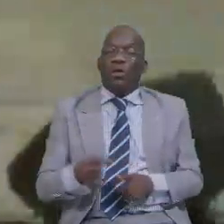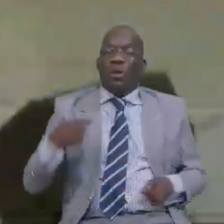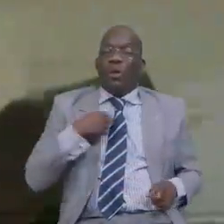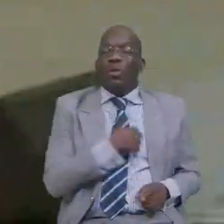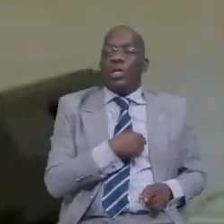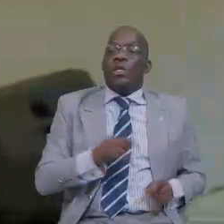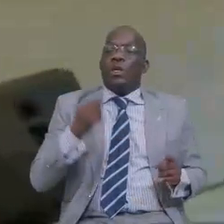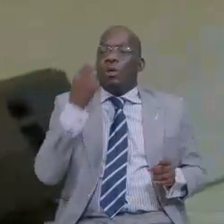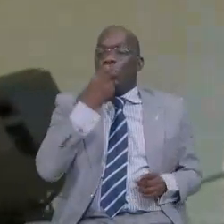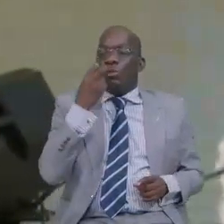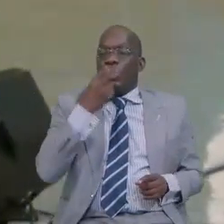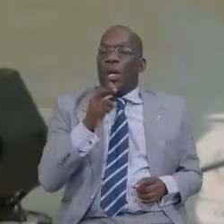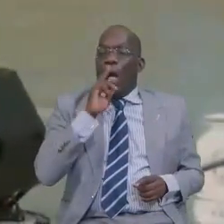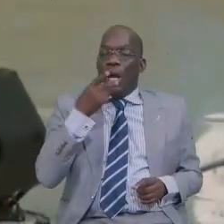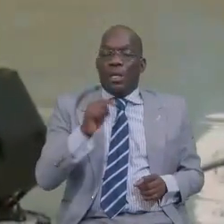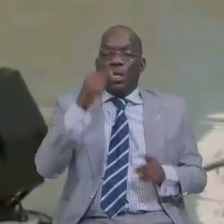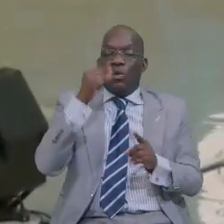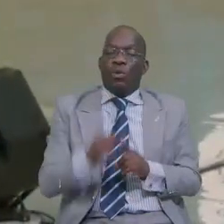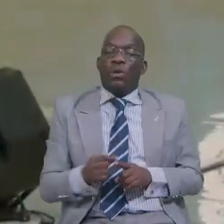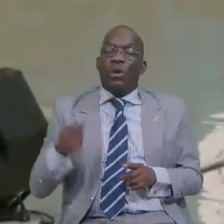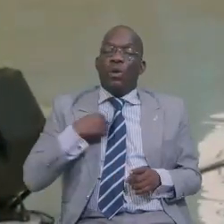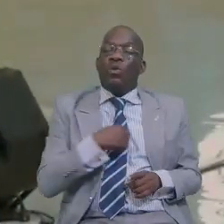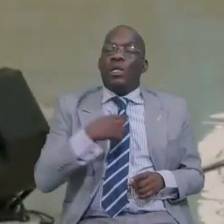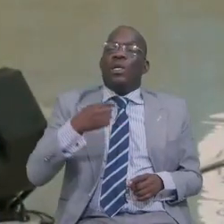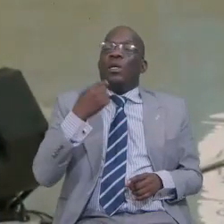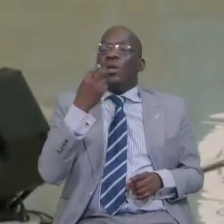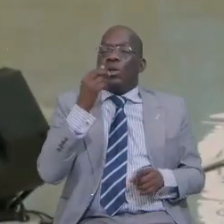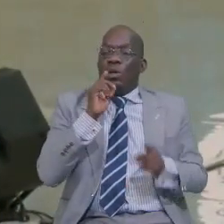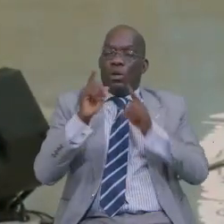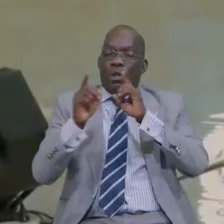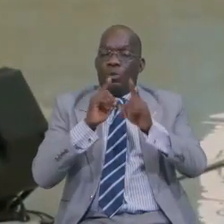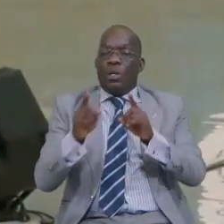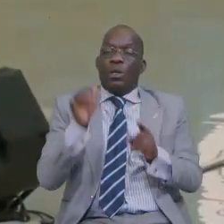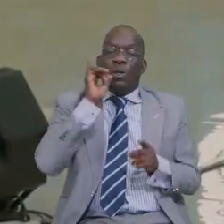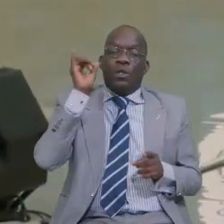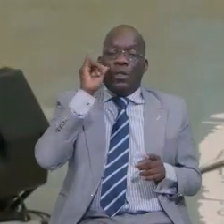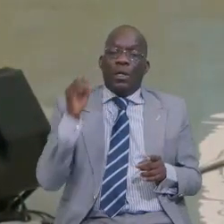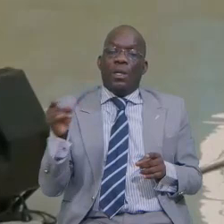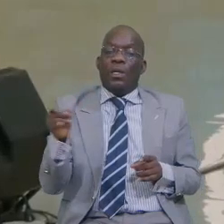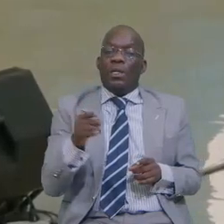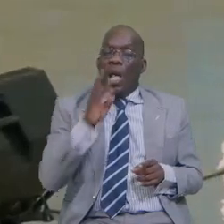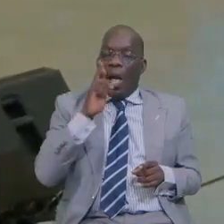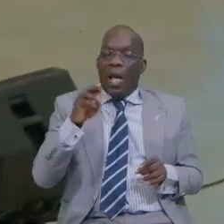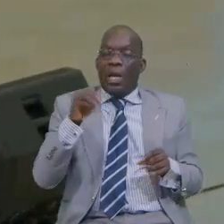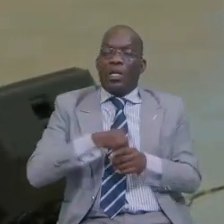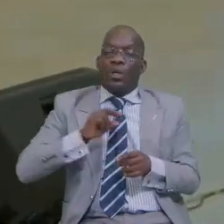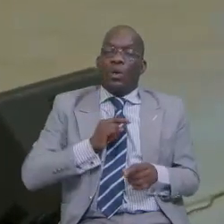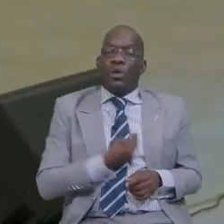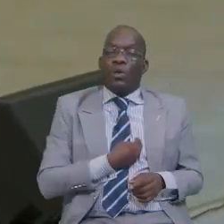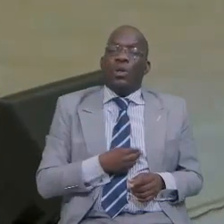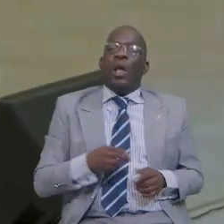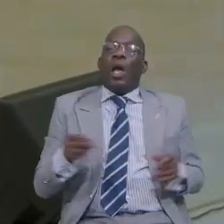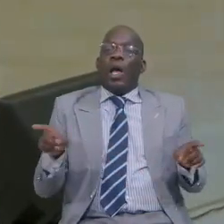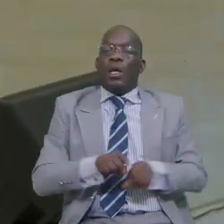words we spoke yesterday, they're already ingrained in us. And once we continue to